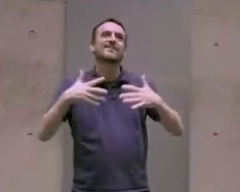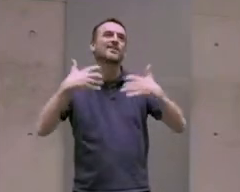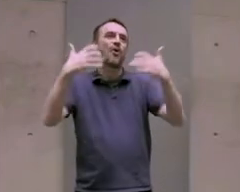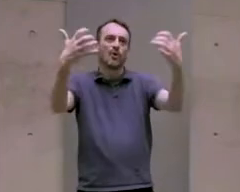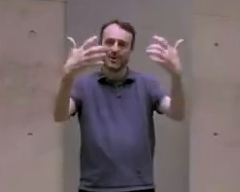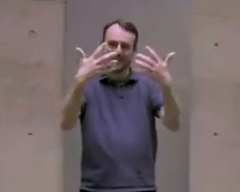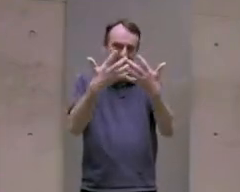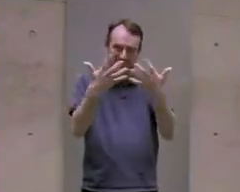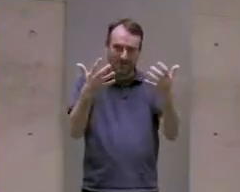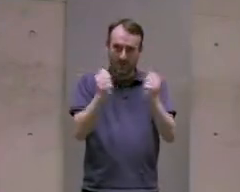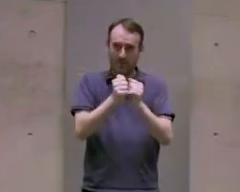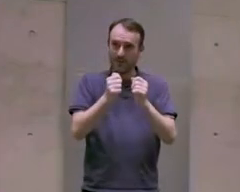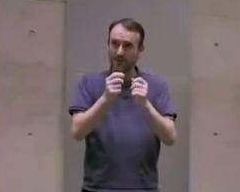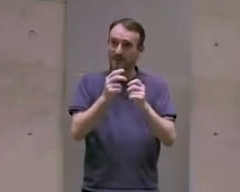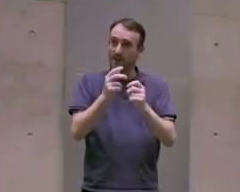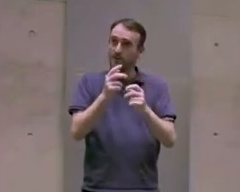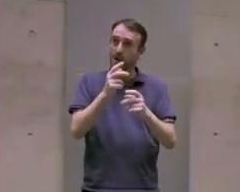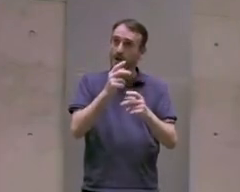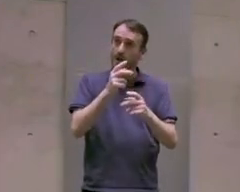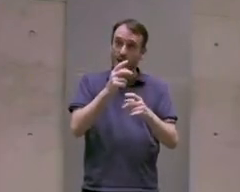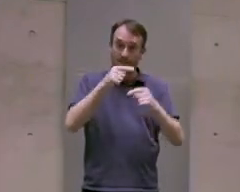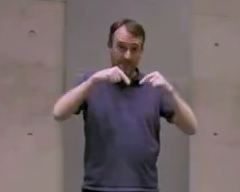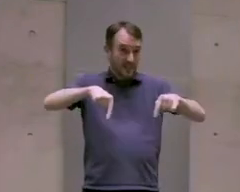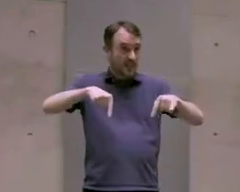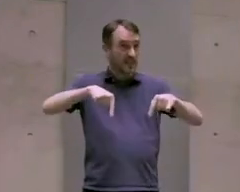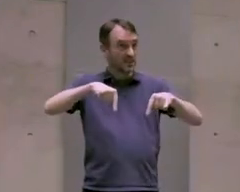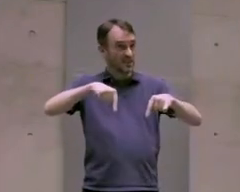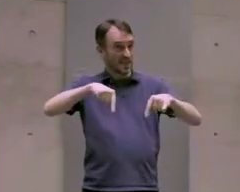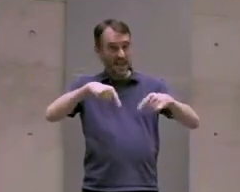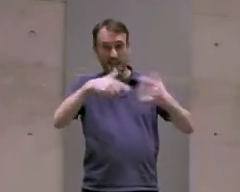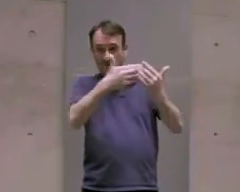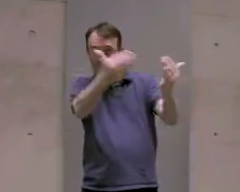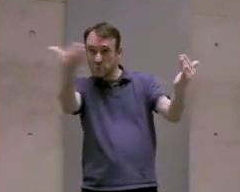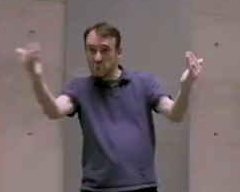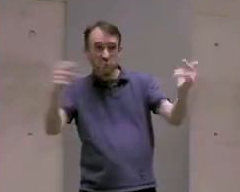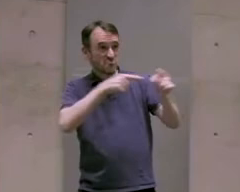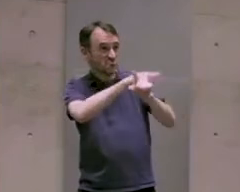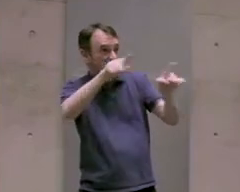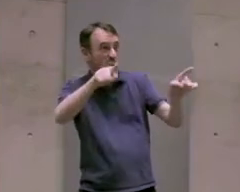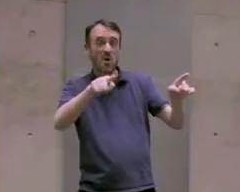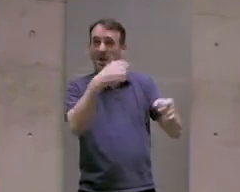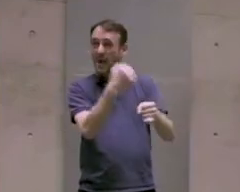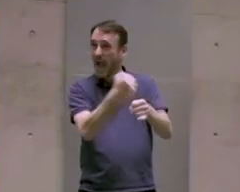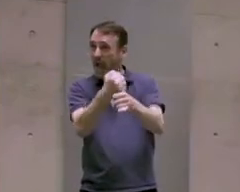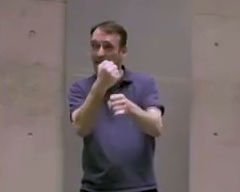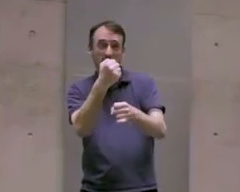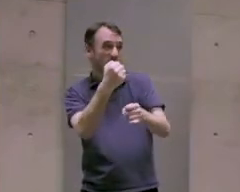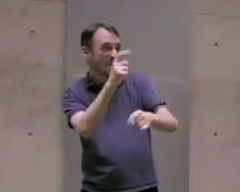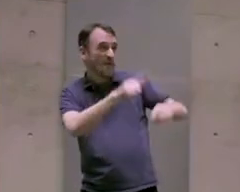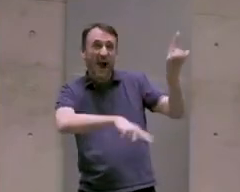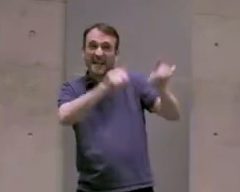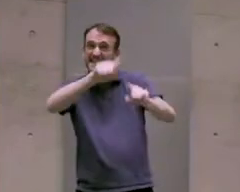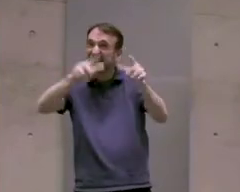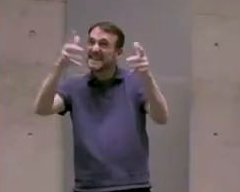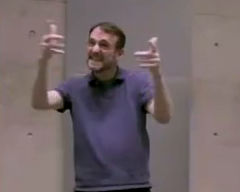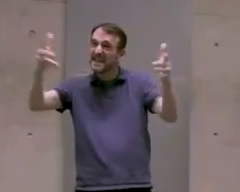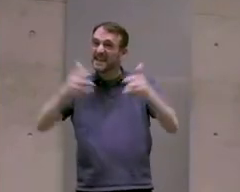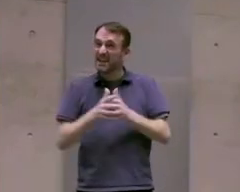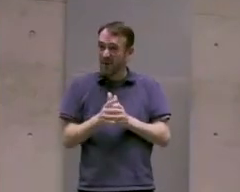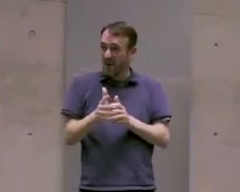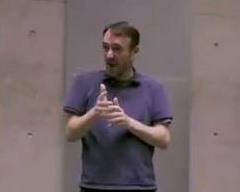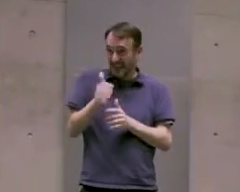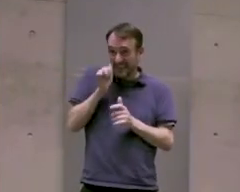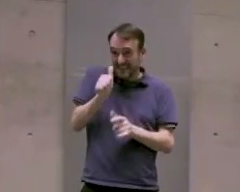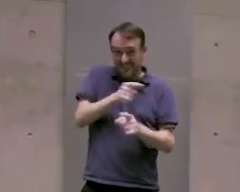there's just walking around and seeing the variety of games that are on display and the variety of folks showing them, it's very clear that like people are keying into